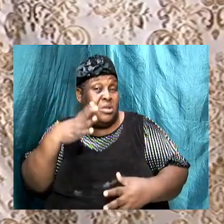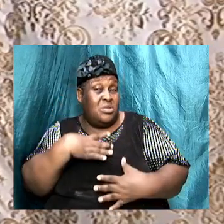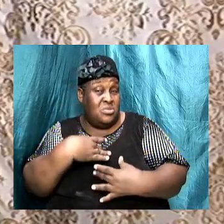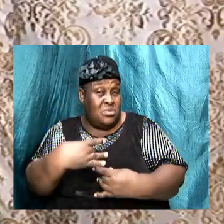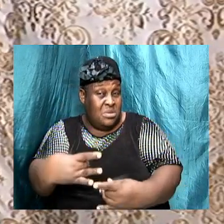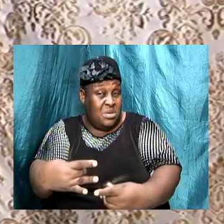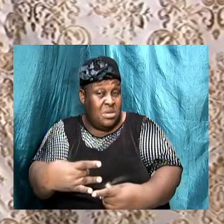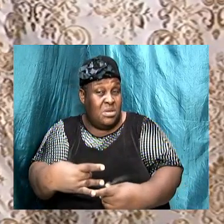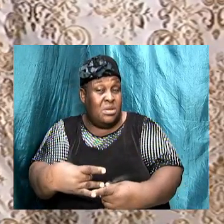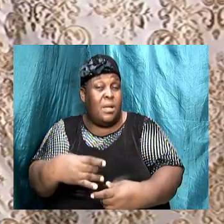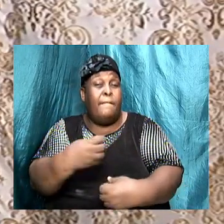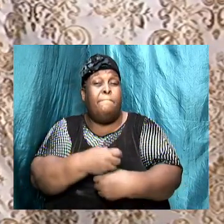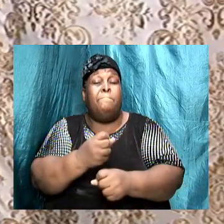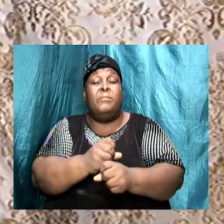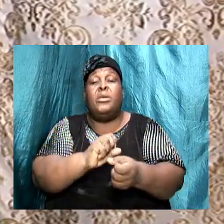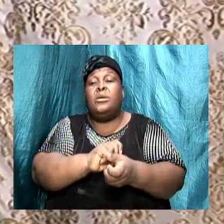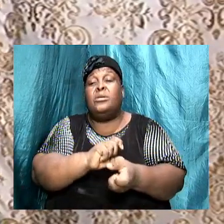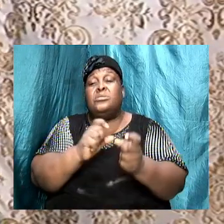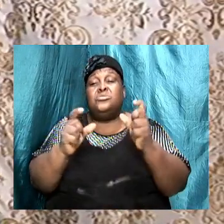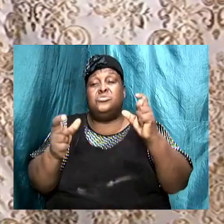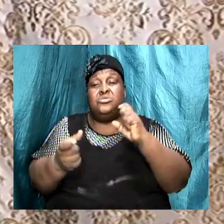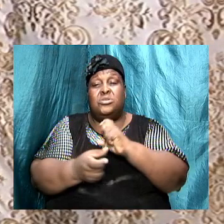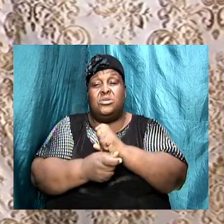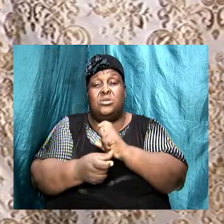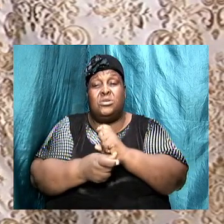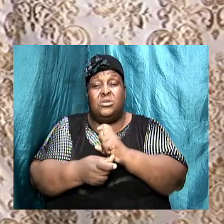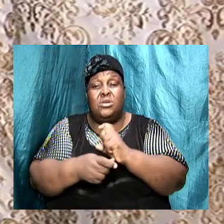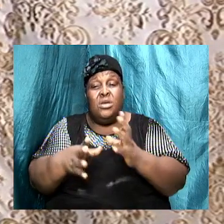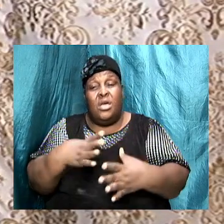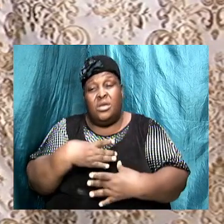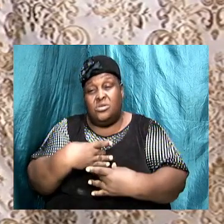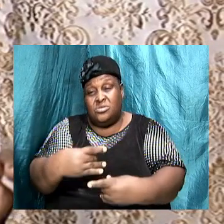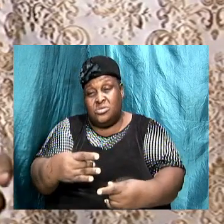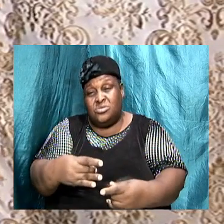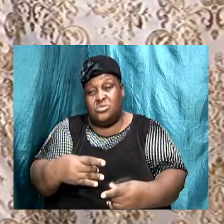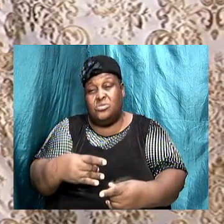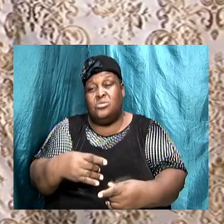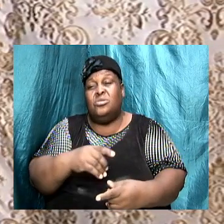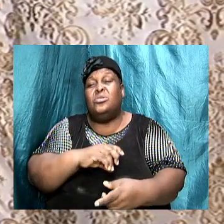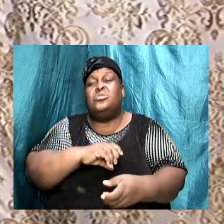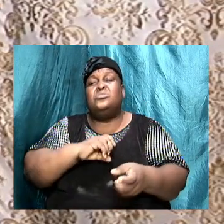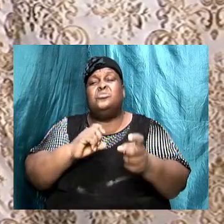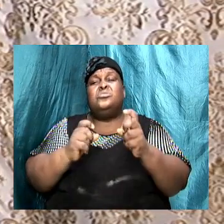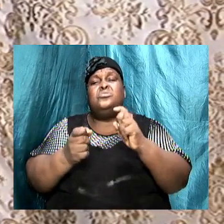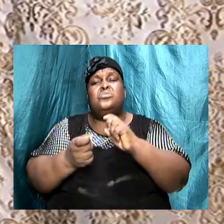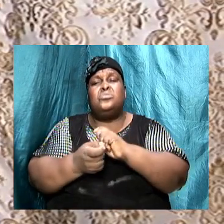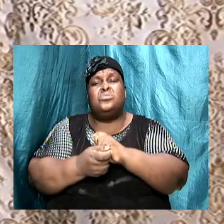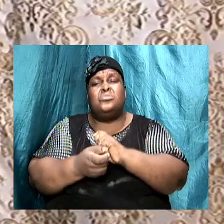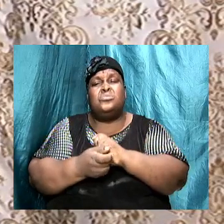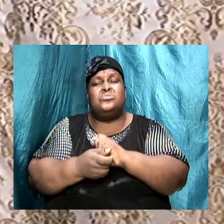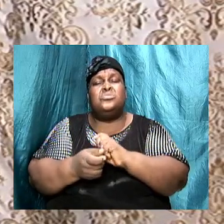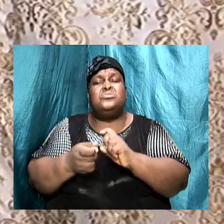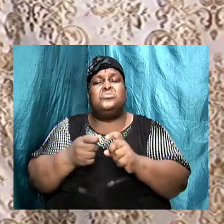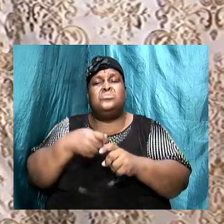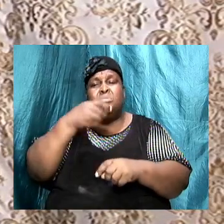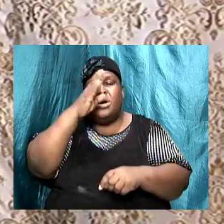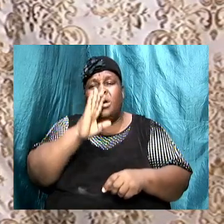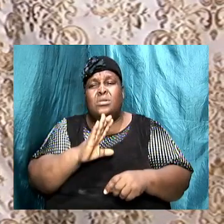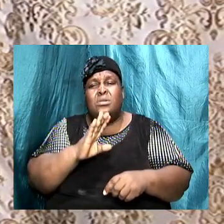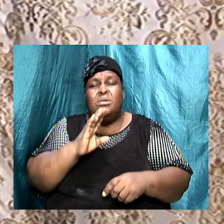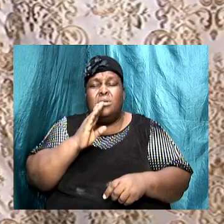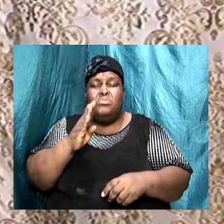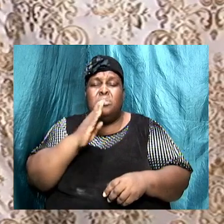to make a change and interested to conform to God will be saved.